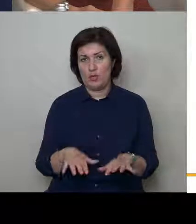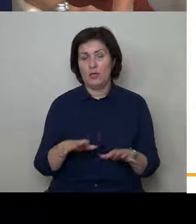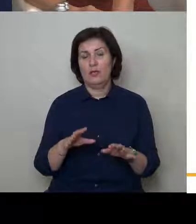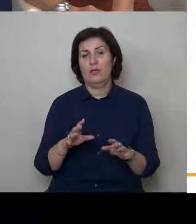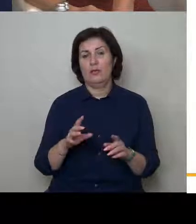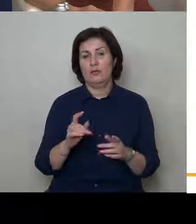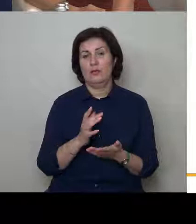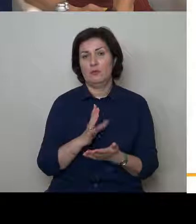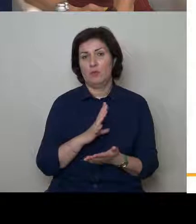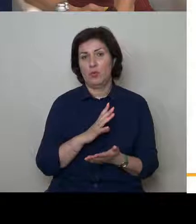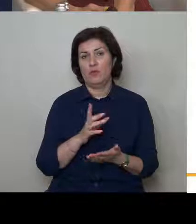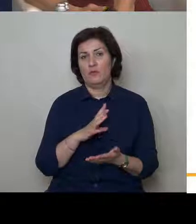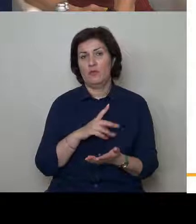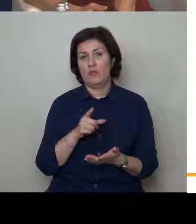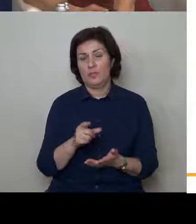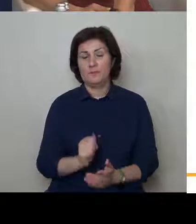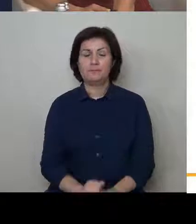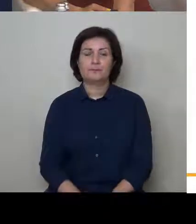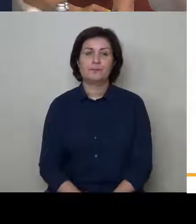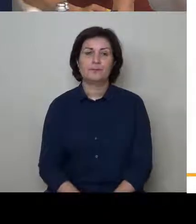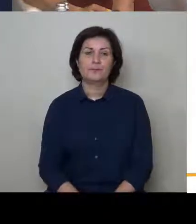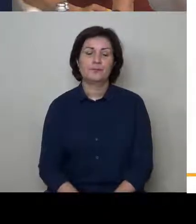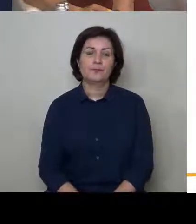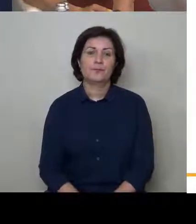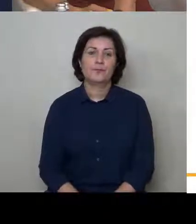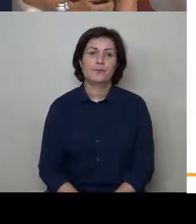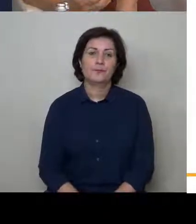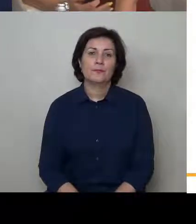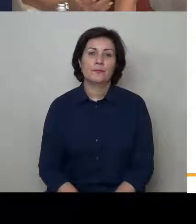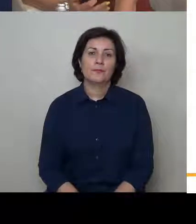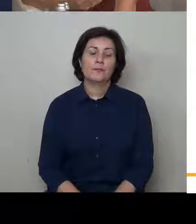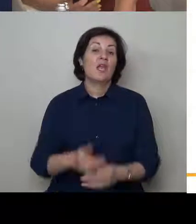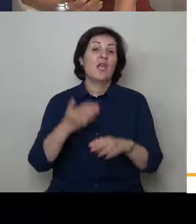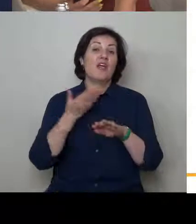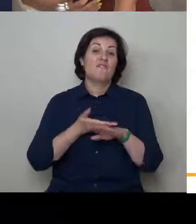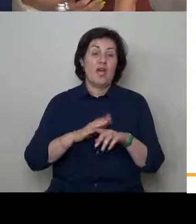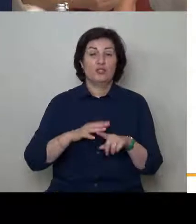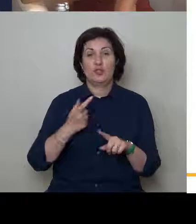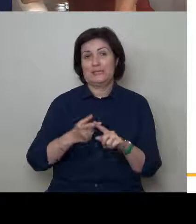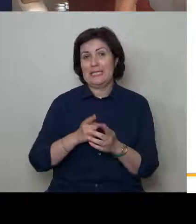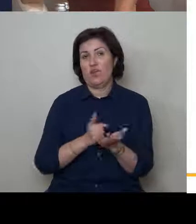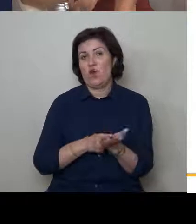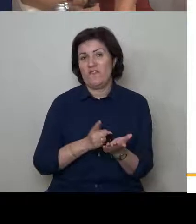was worded and established, there has only been one case like that because it's hard to prove it.